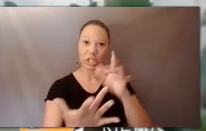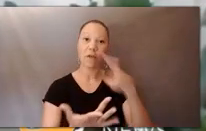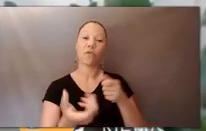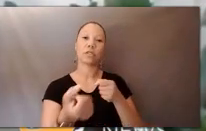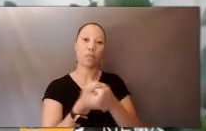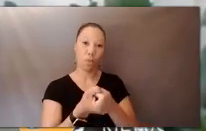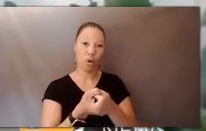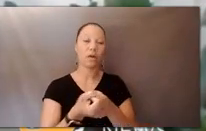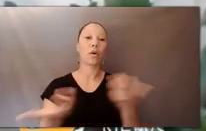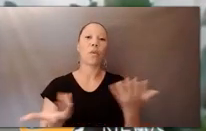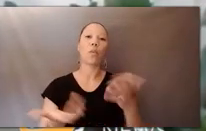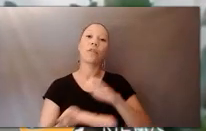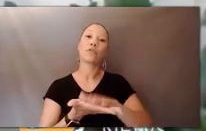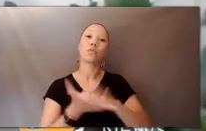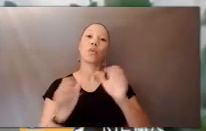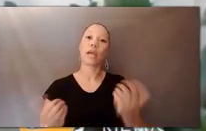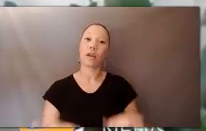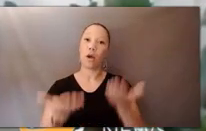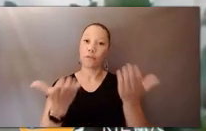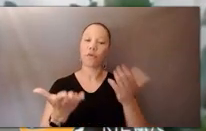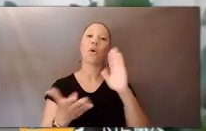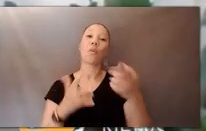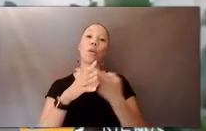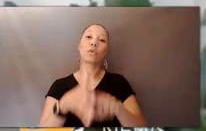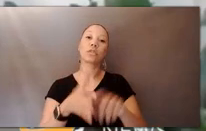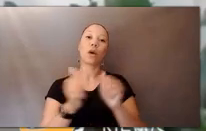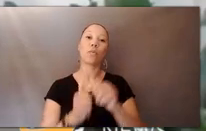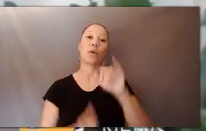So Jennifer, we're going to start with you this morning.